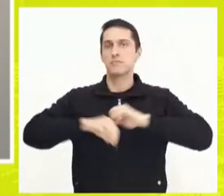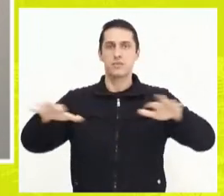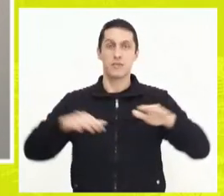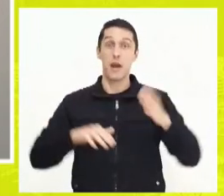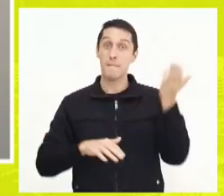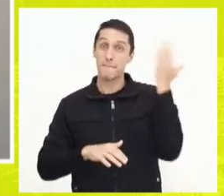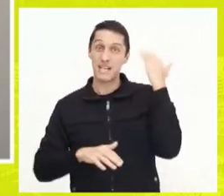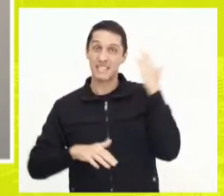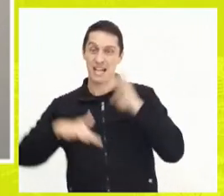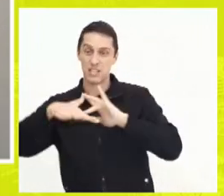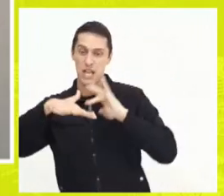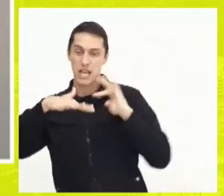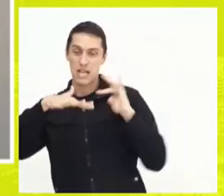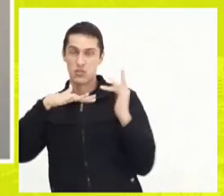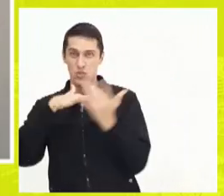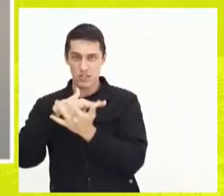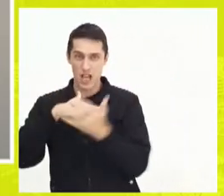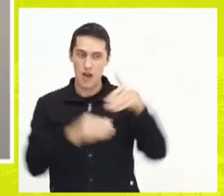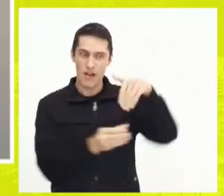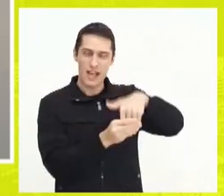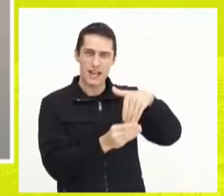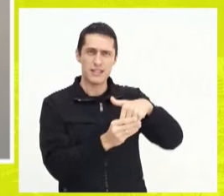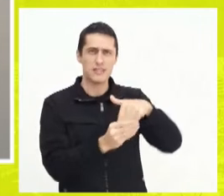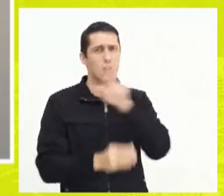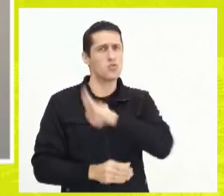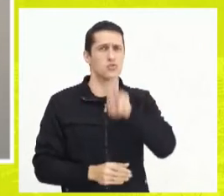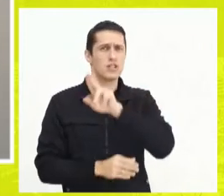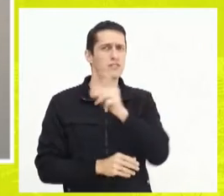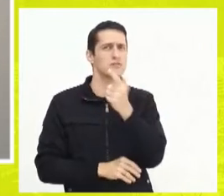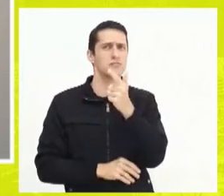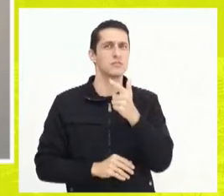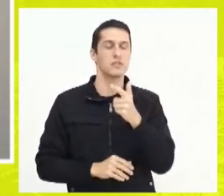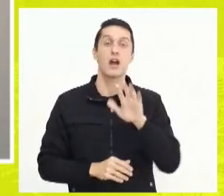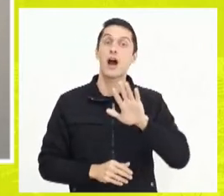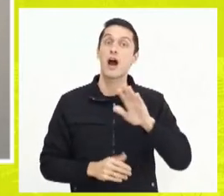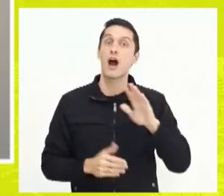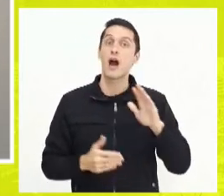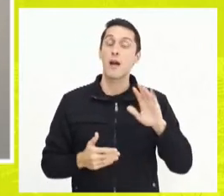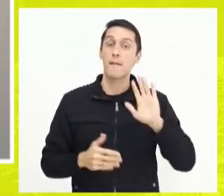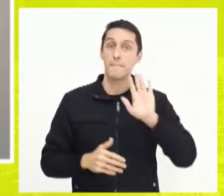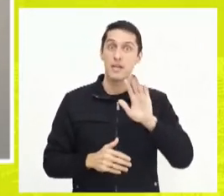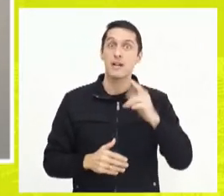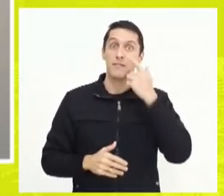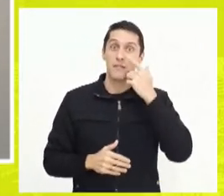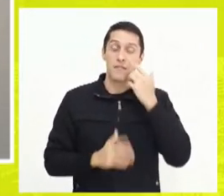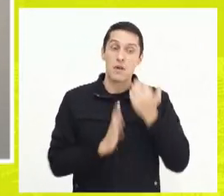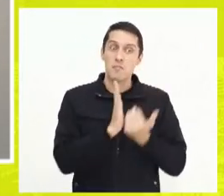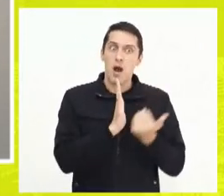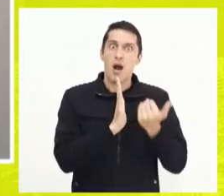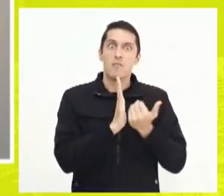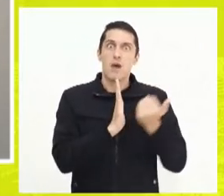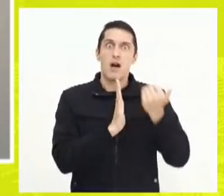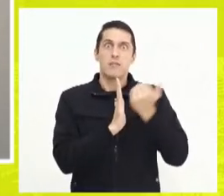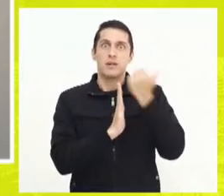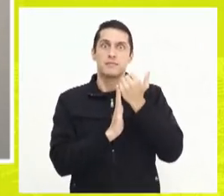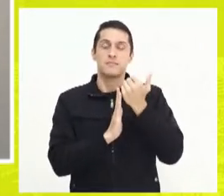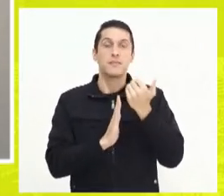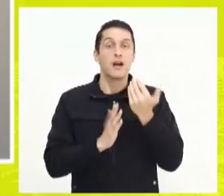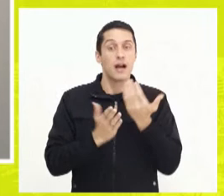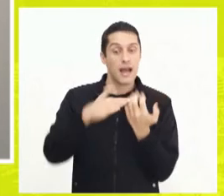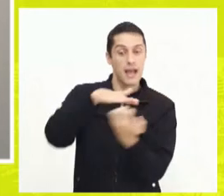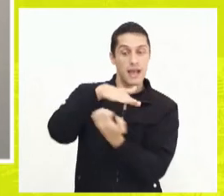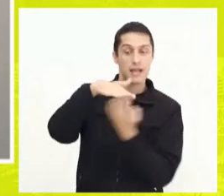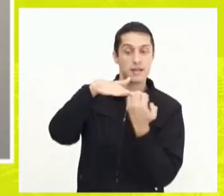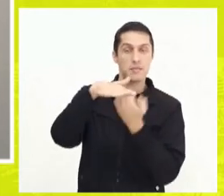administrations and elections this was it took a long time to companies understood